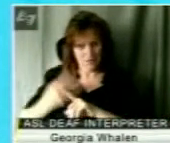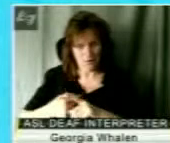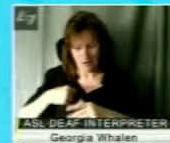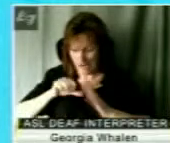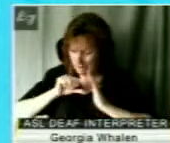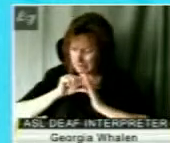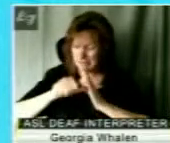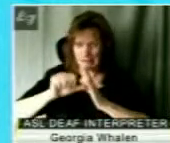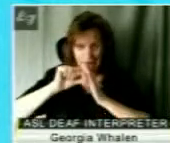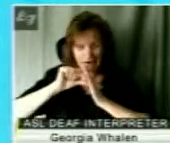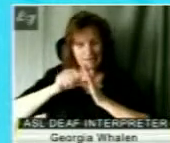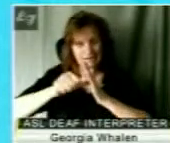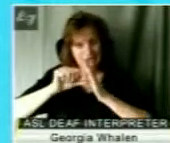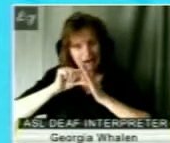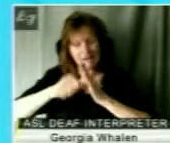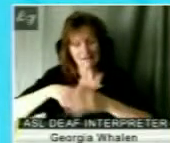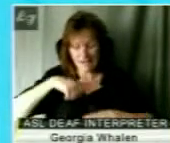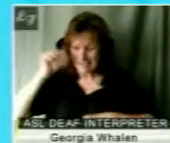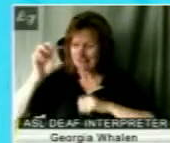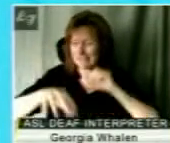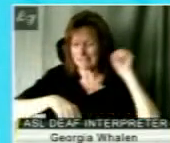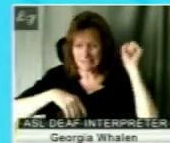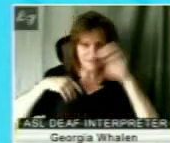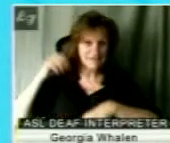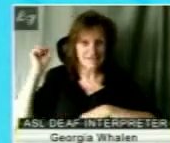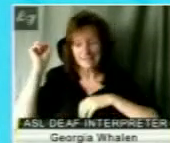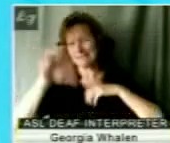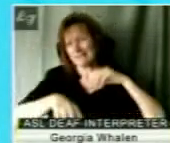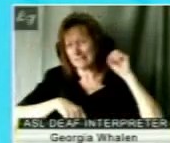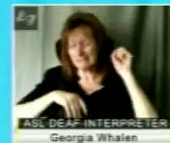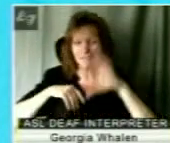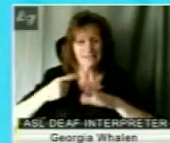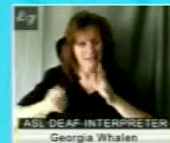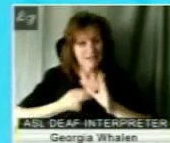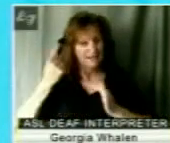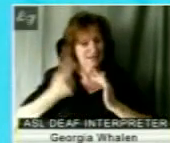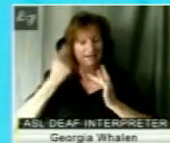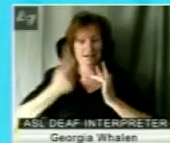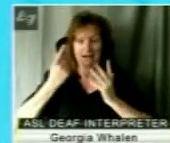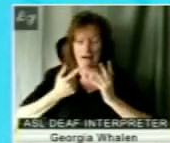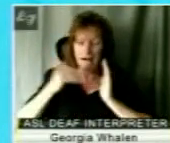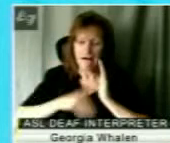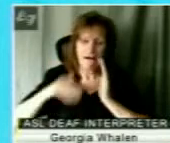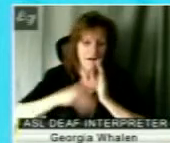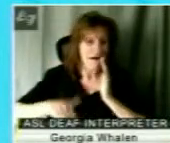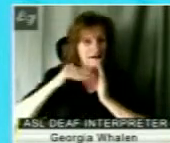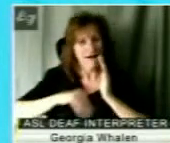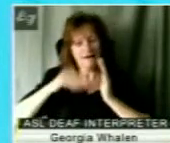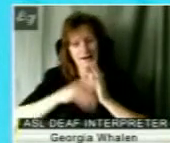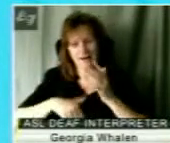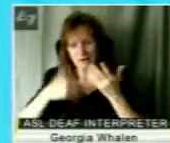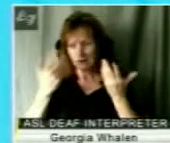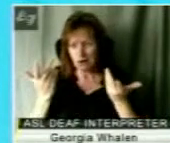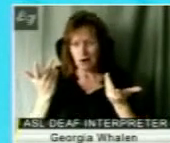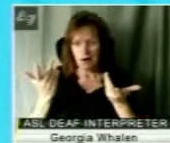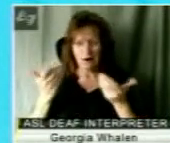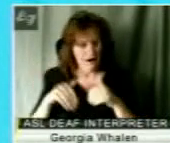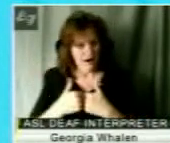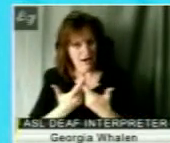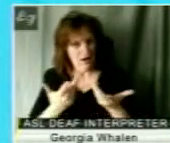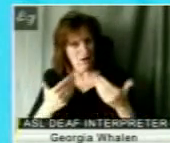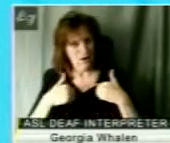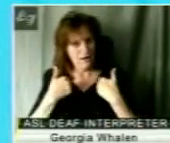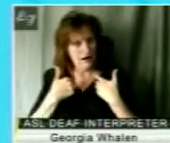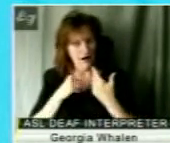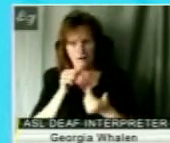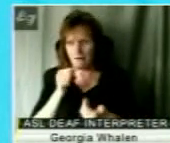talking about these key messages, right? And so, you know, you'd have to say, how could we not get it by now? I think Paul said that a